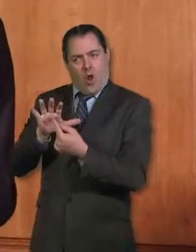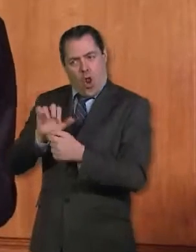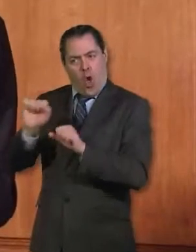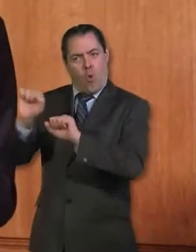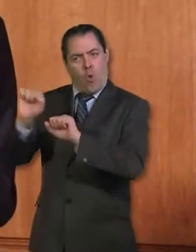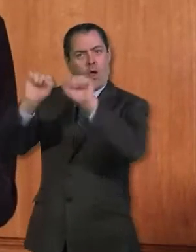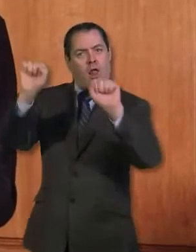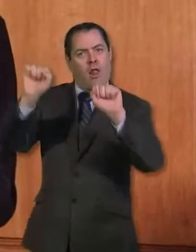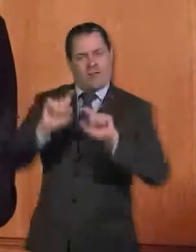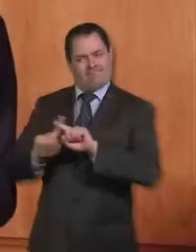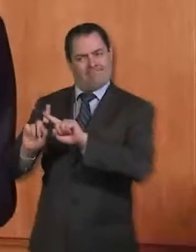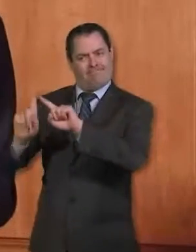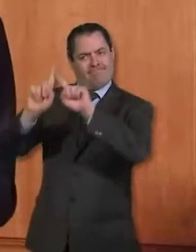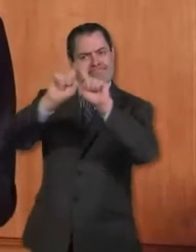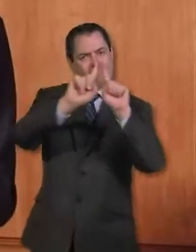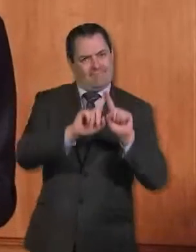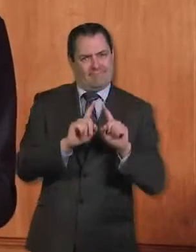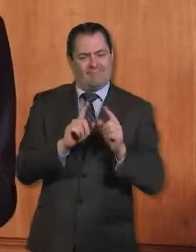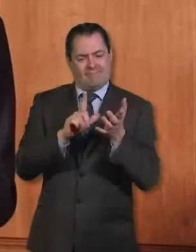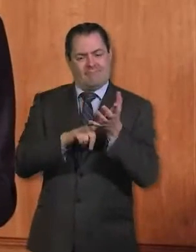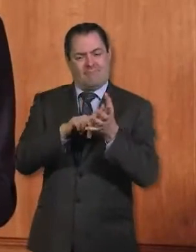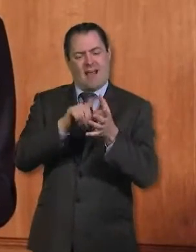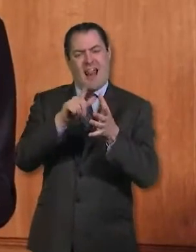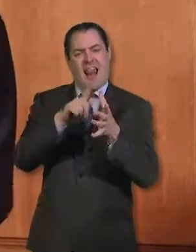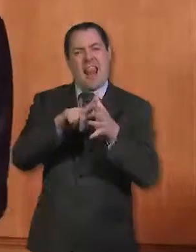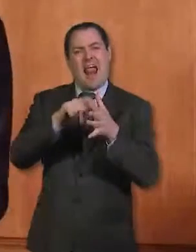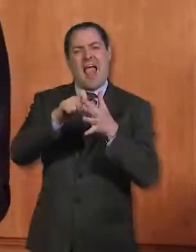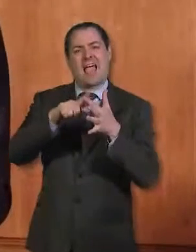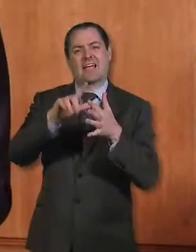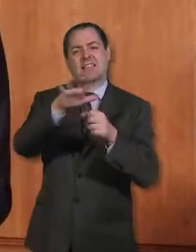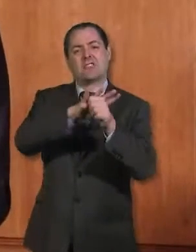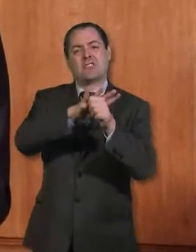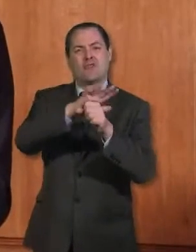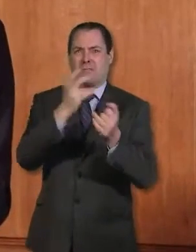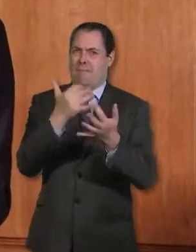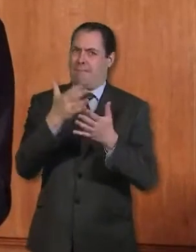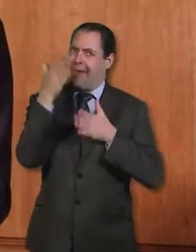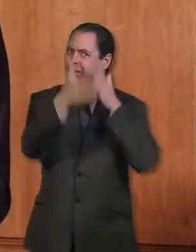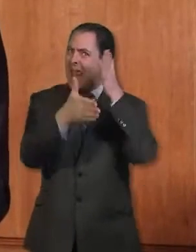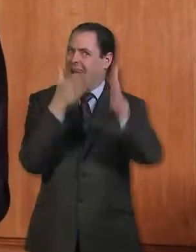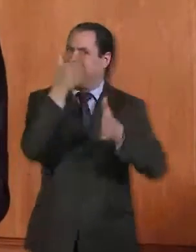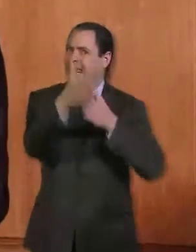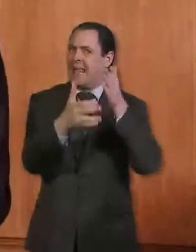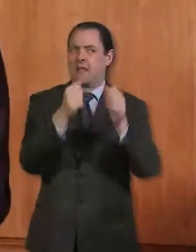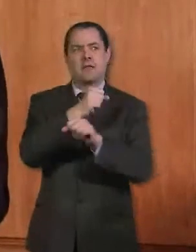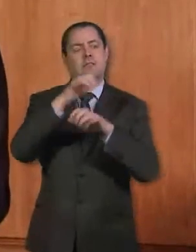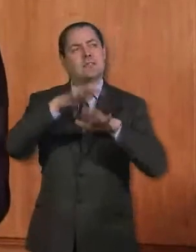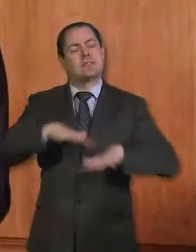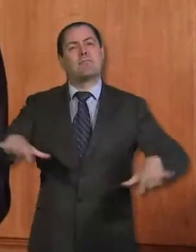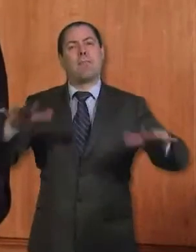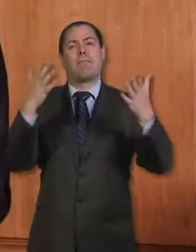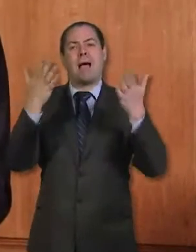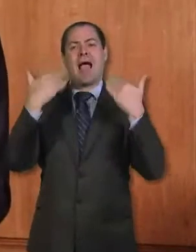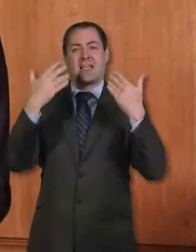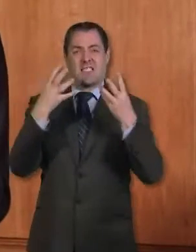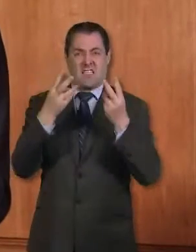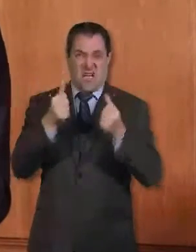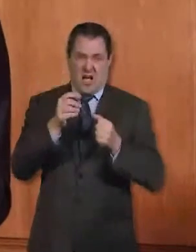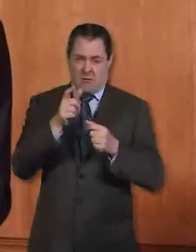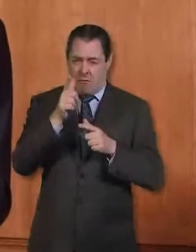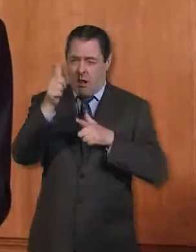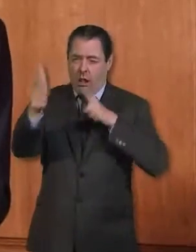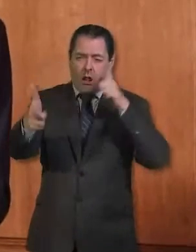Lake District is a very special place. It has a lot of visitors, has a lot of open spaces, and it's difficult to reach parts of it. But other parts of the country have